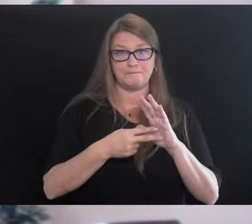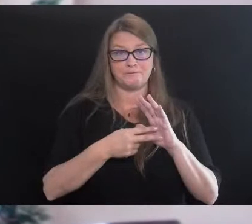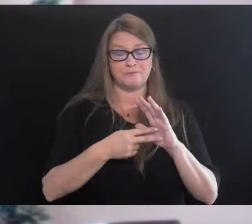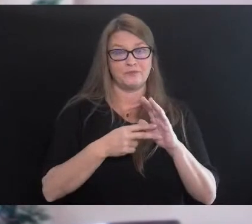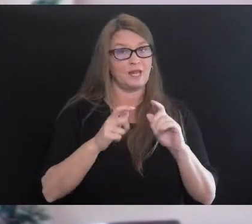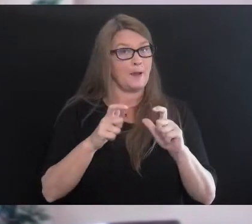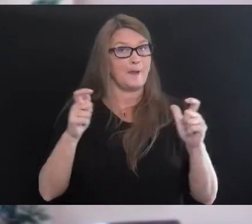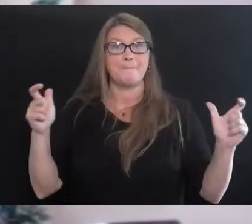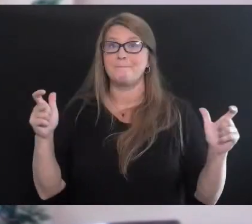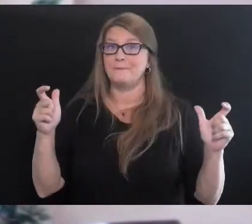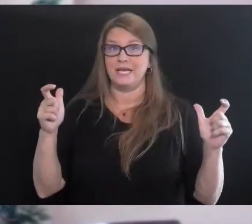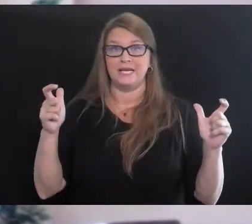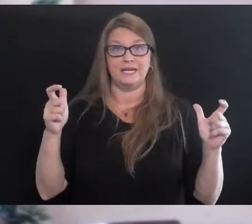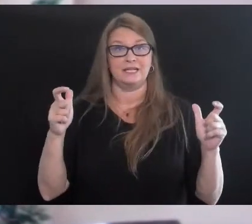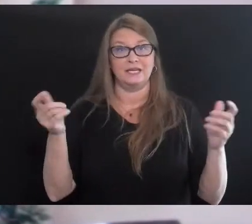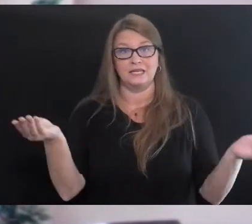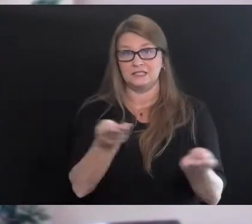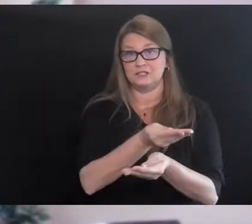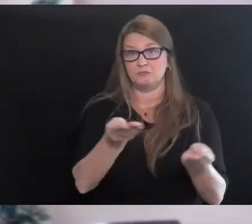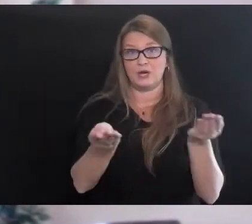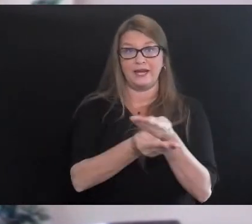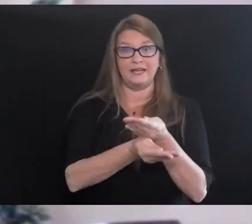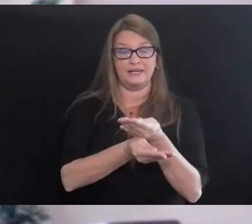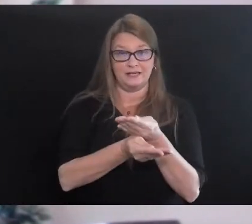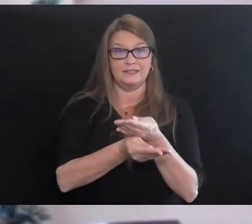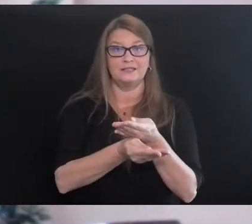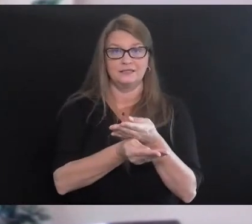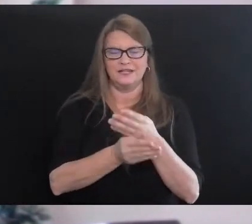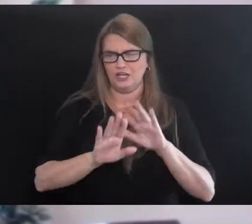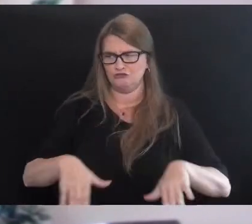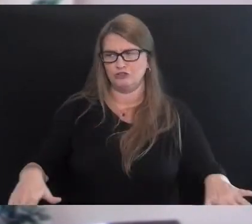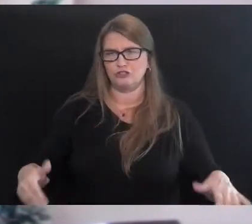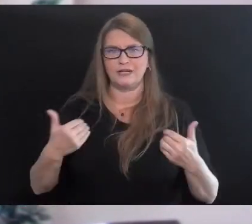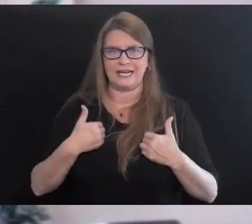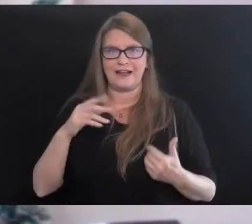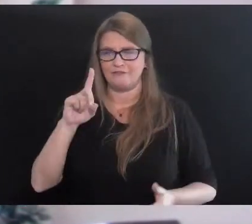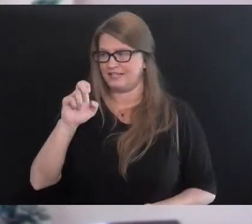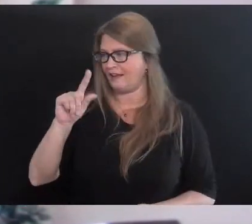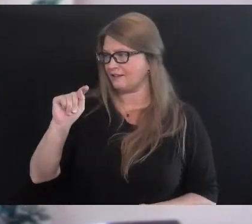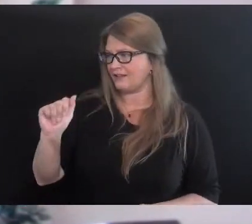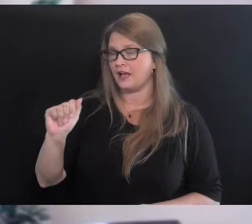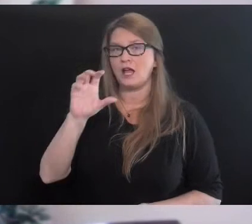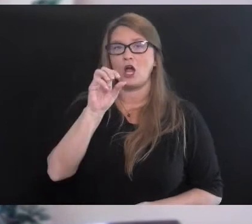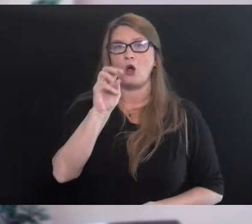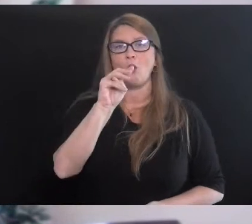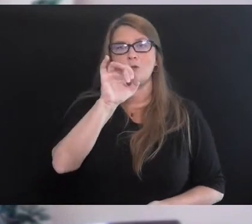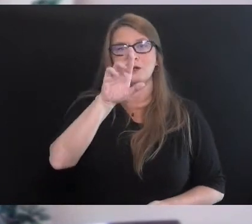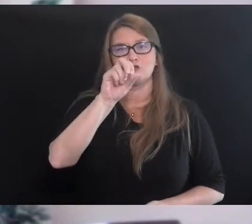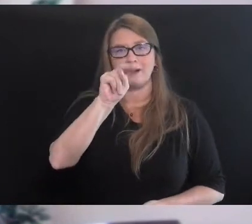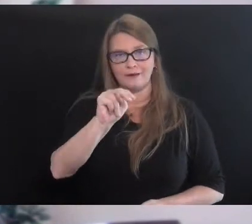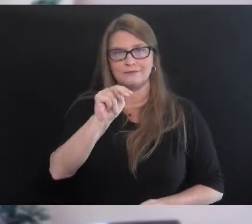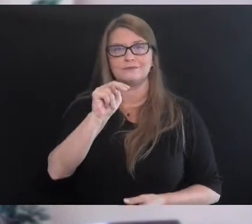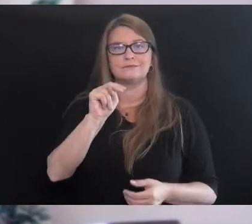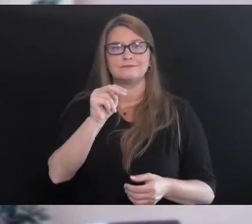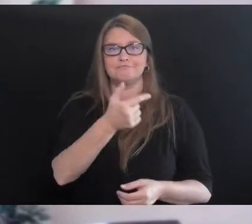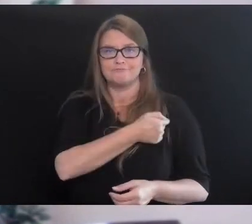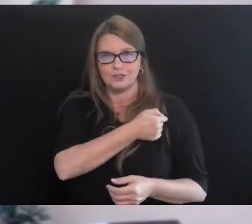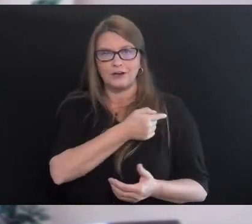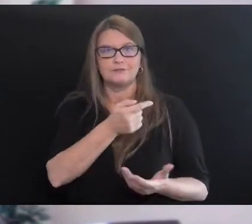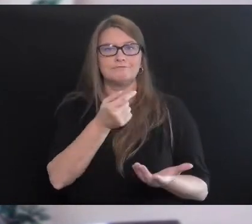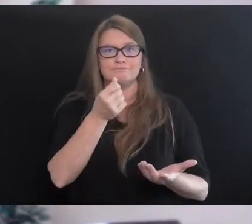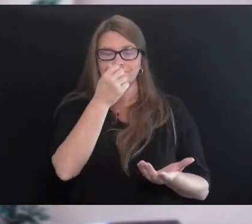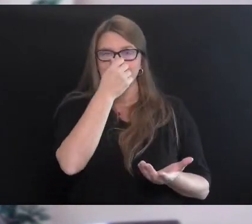big part of the spread. We know children certainly can get the Delta variant and the Omicron variant when it comes and